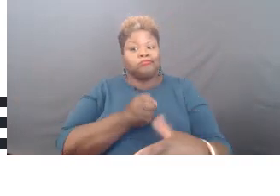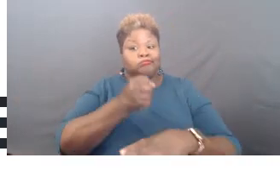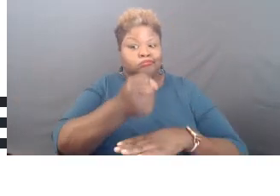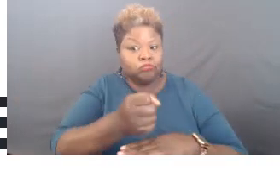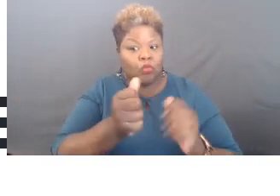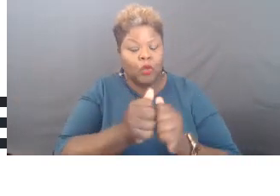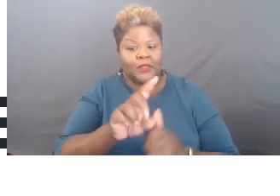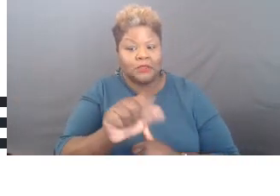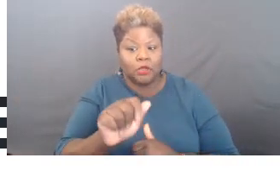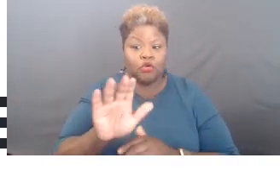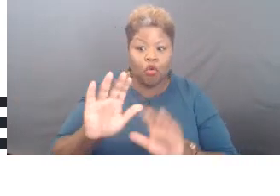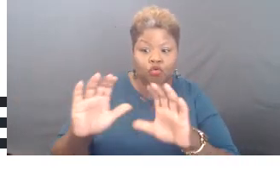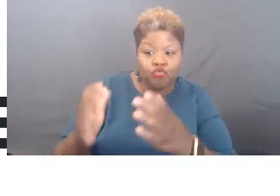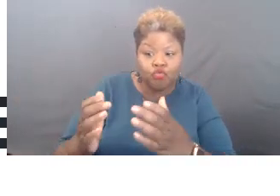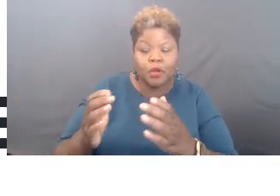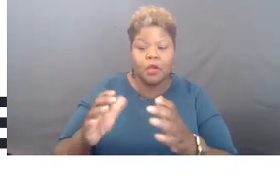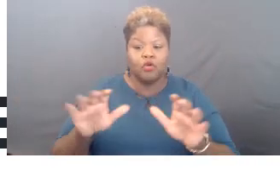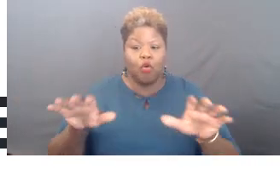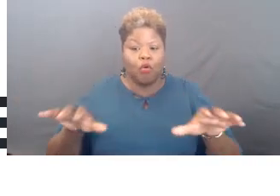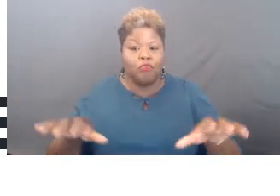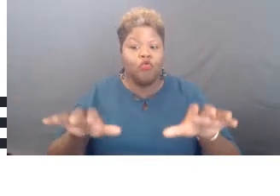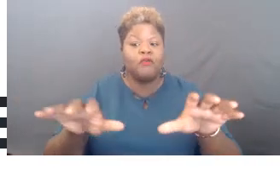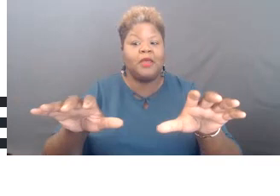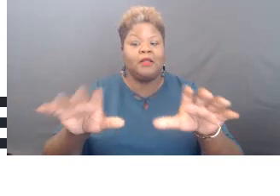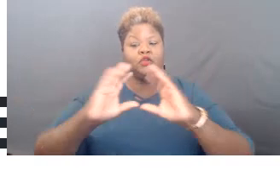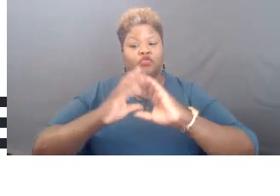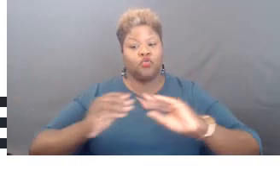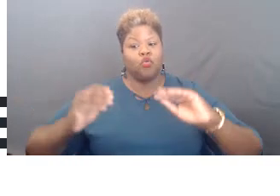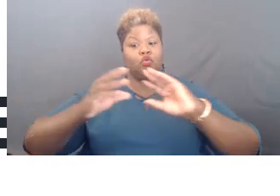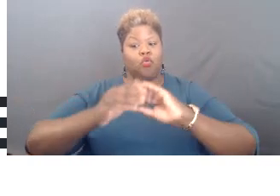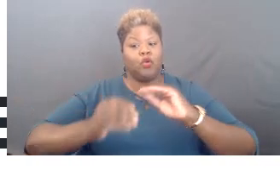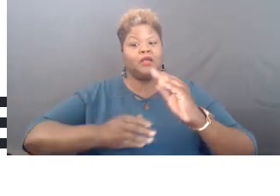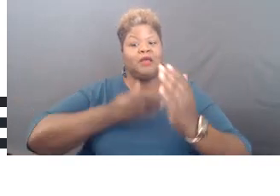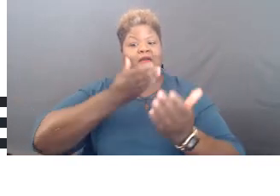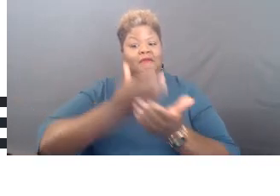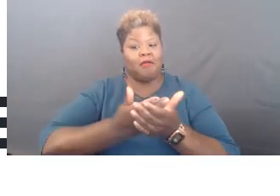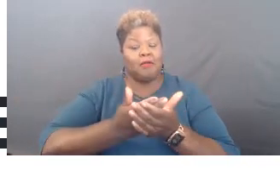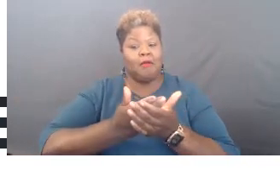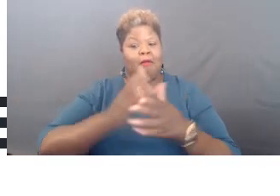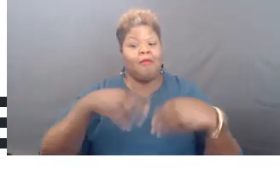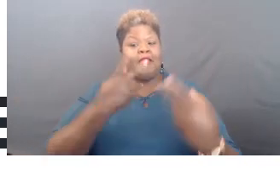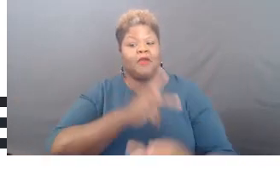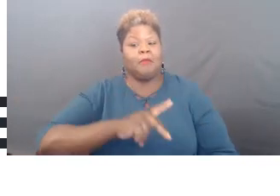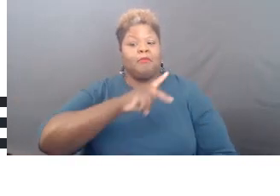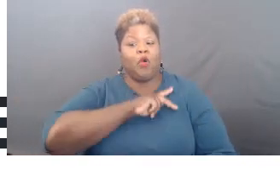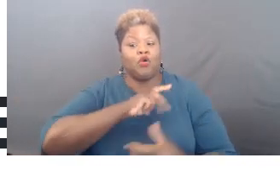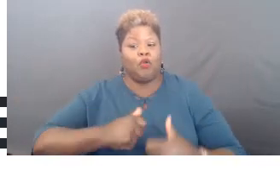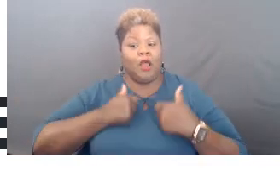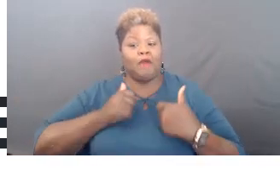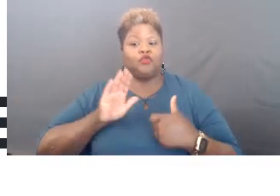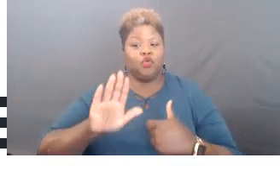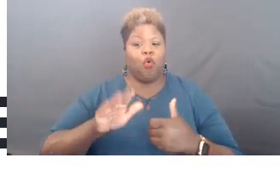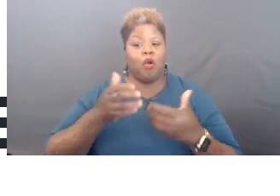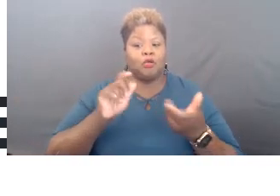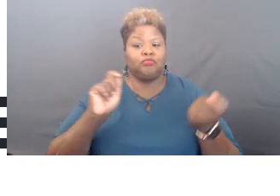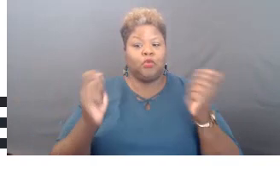with your movement, and the stories that validate and personalize your movement. Next slide,